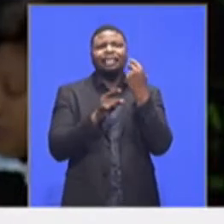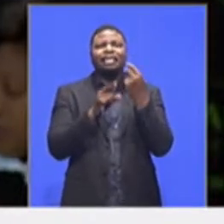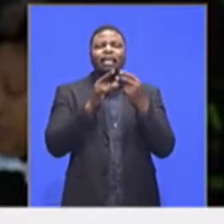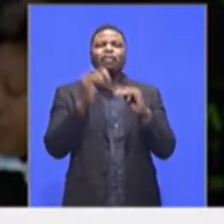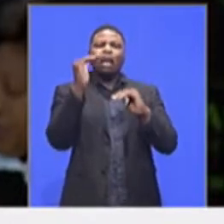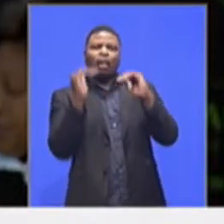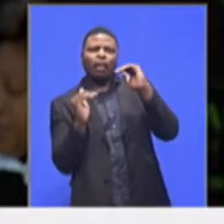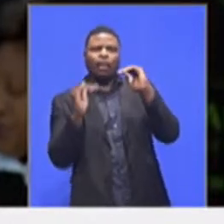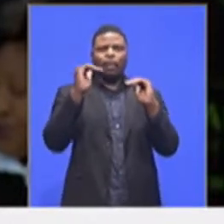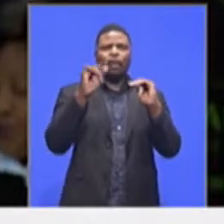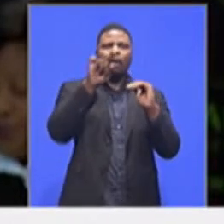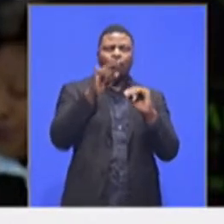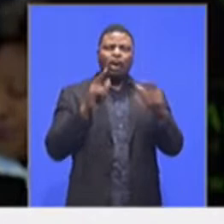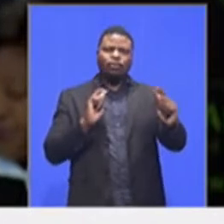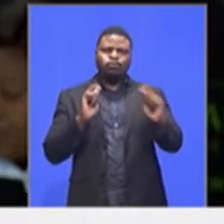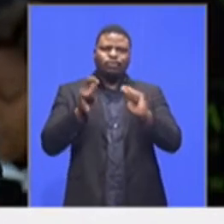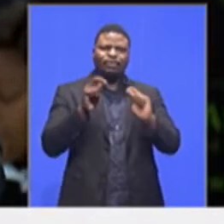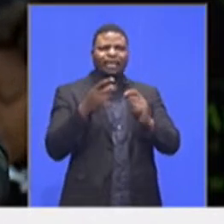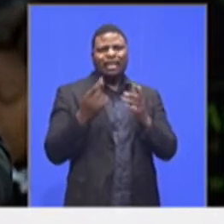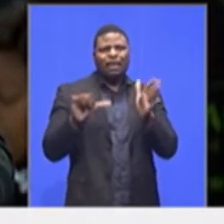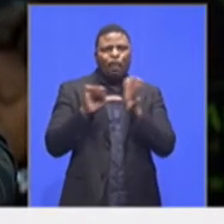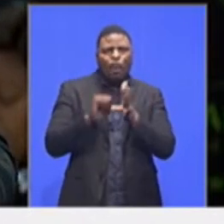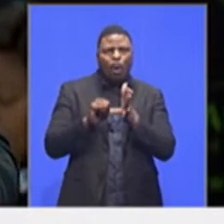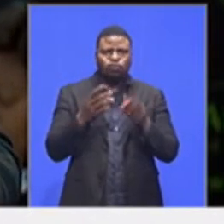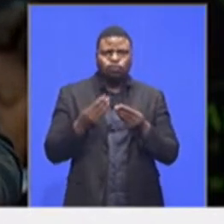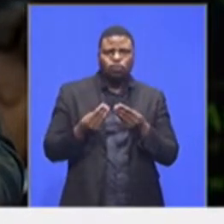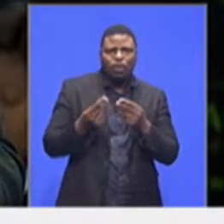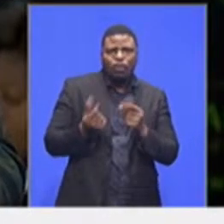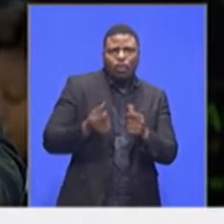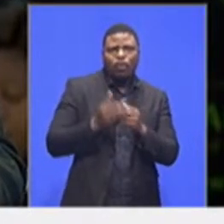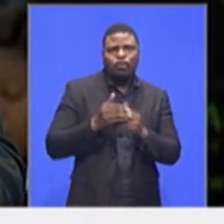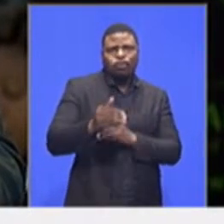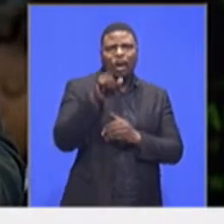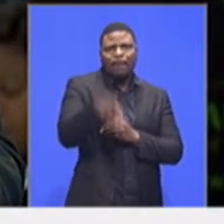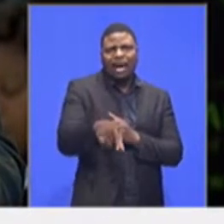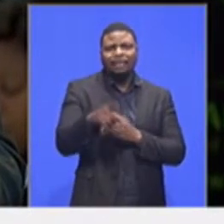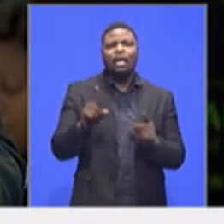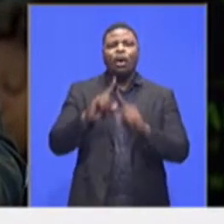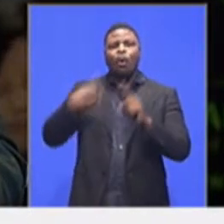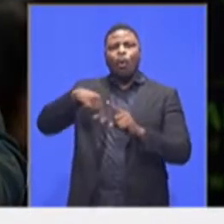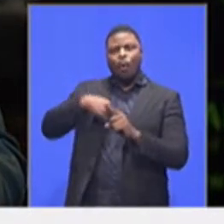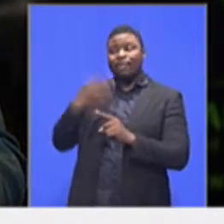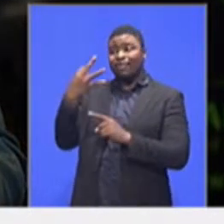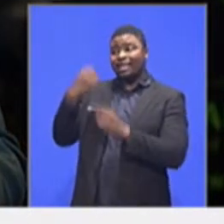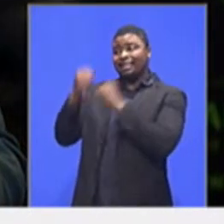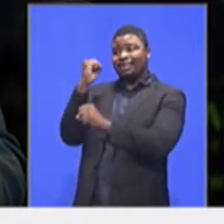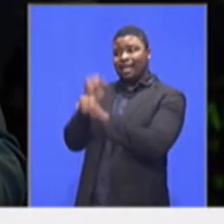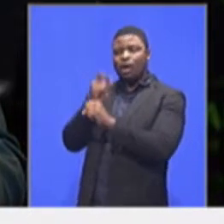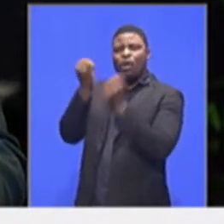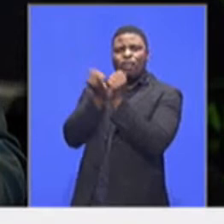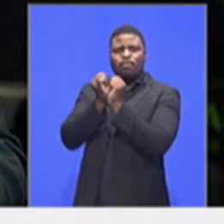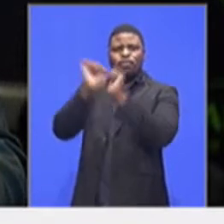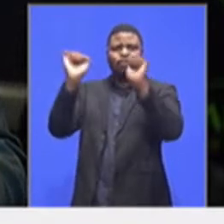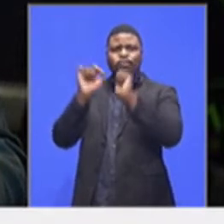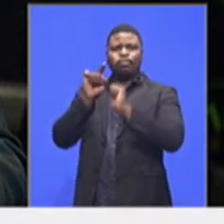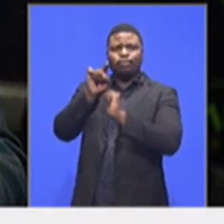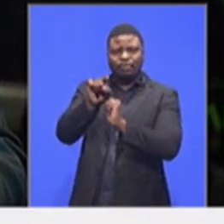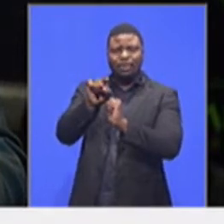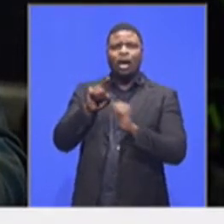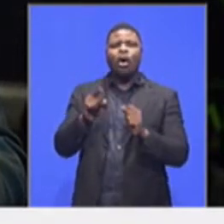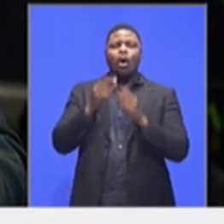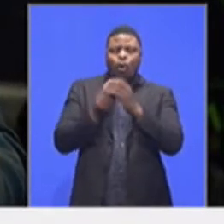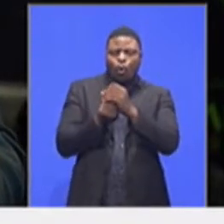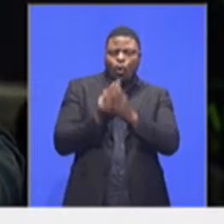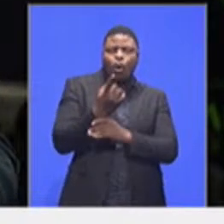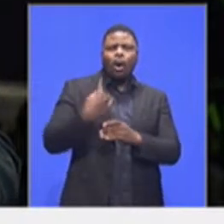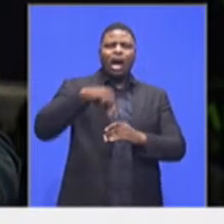more so, as it was at the dawn of our democracy nearly 30 years ago. A growing economy is key